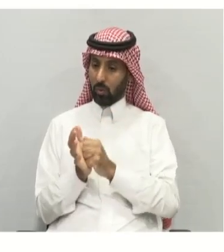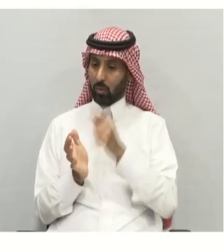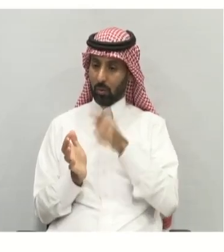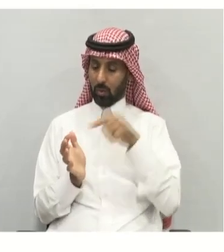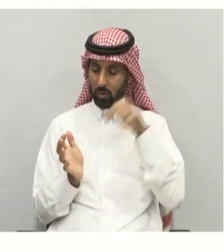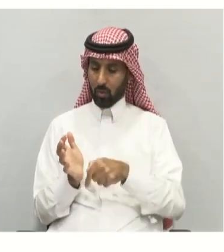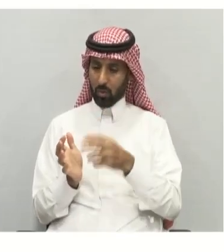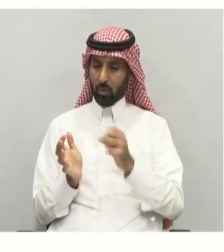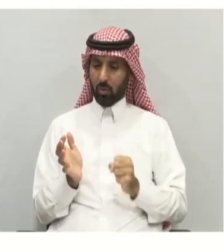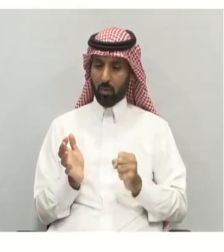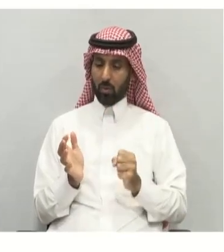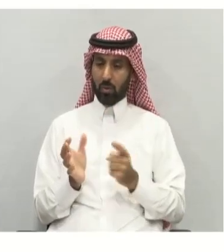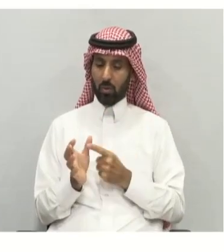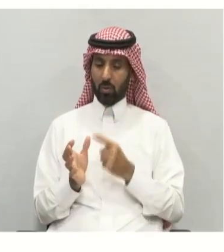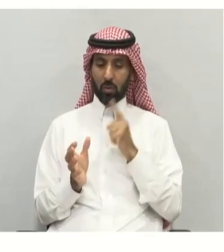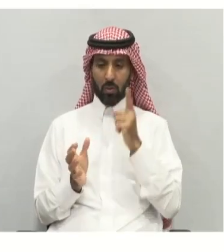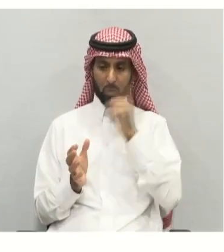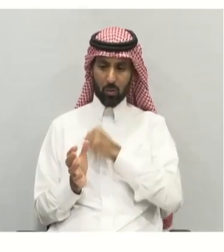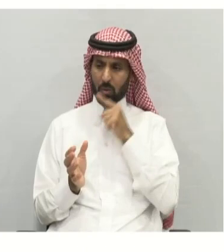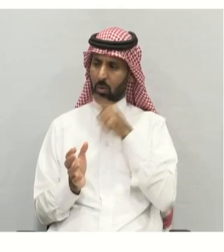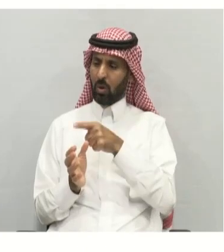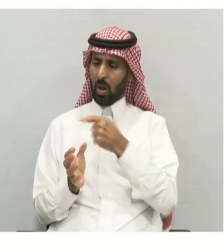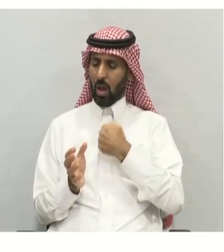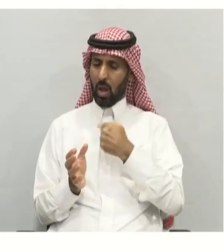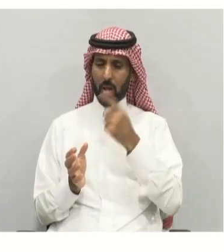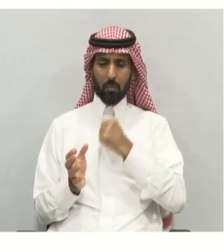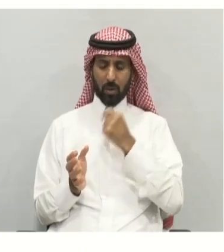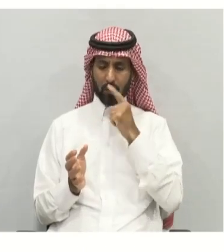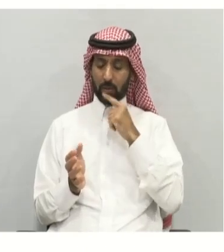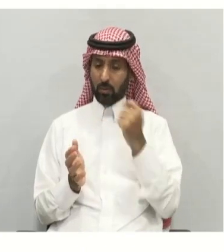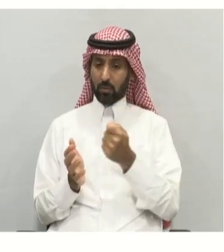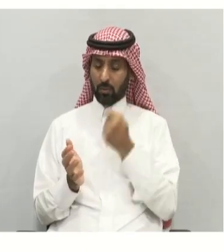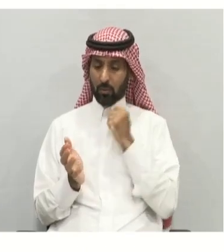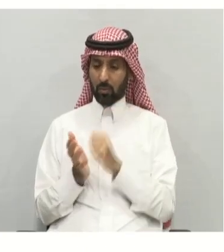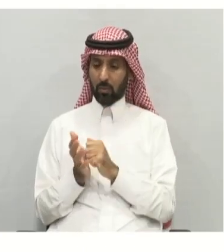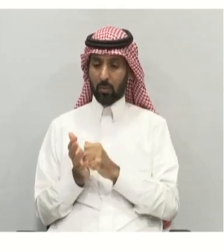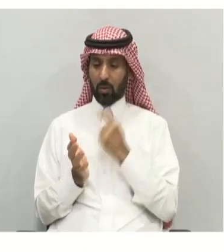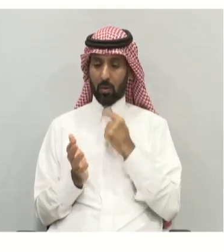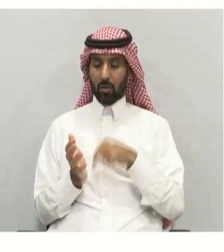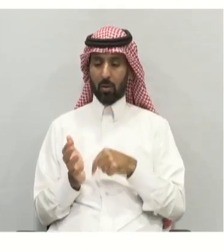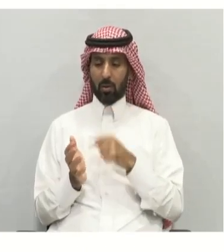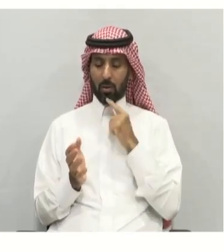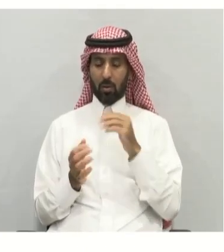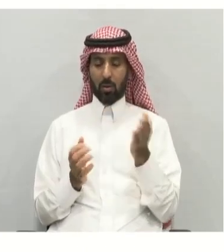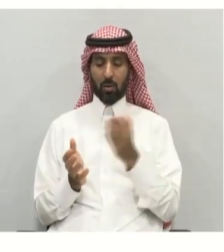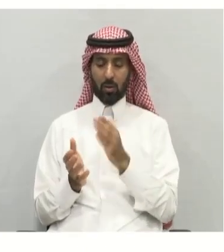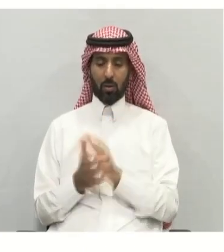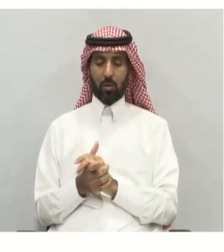tonight. And we use it using must. We said, I must do my homework tonight. And we answer the